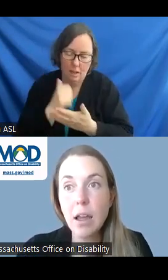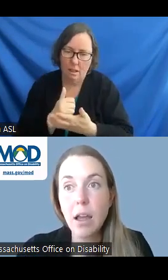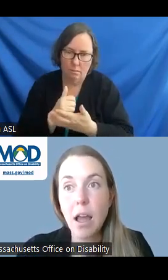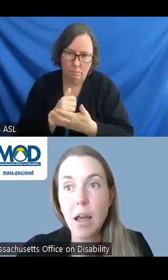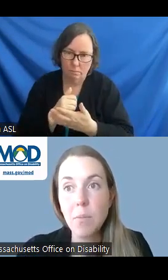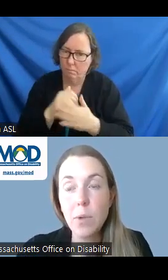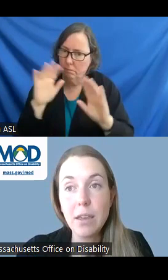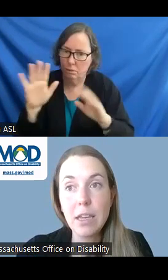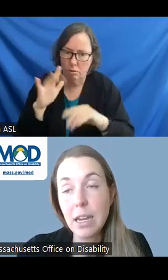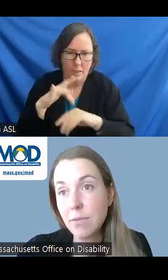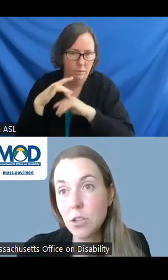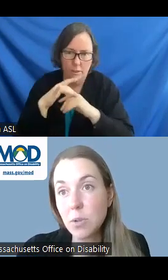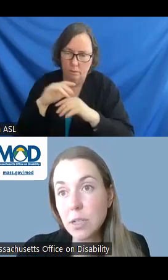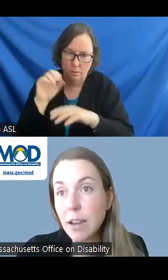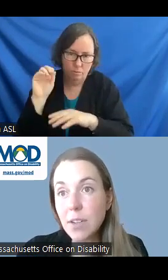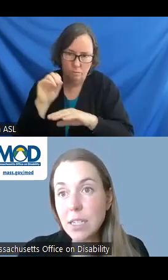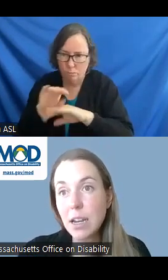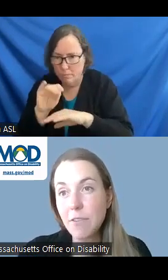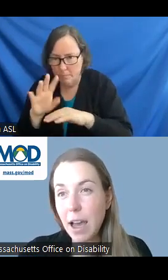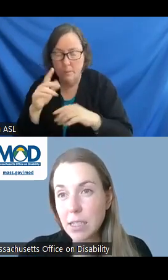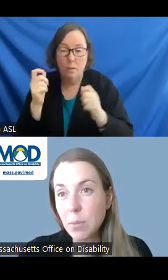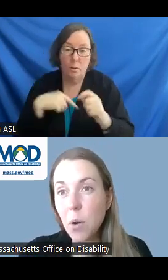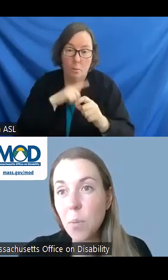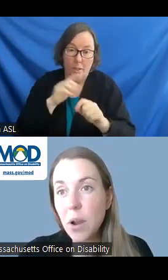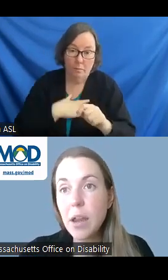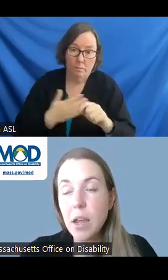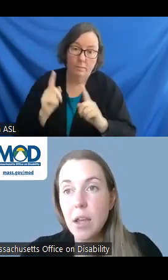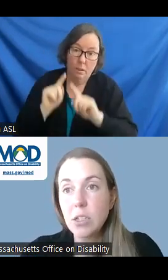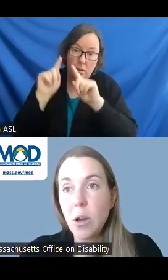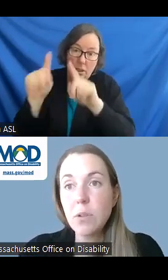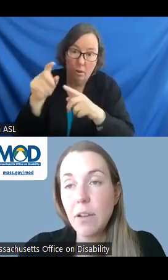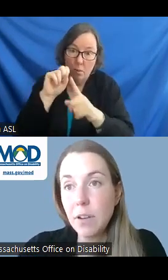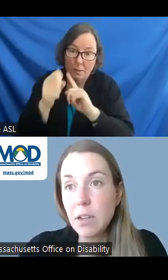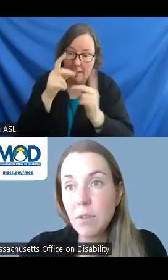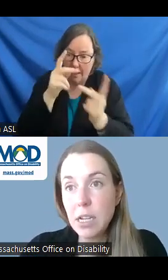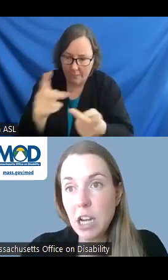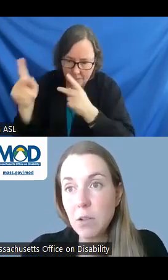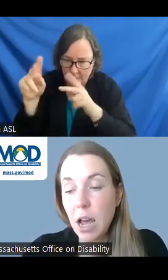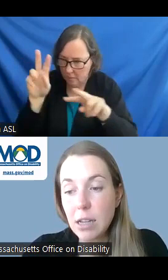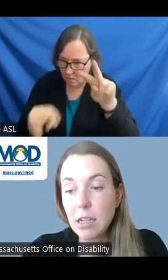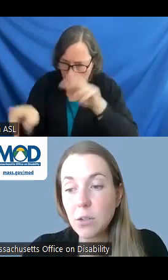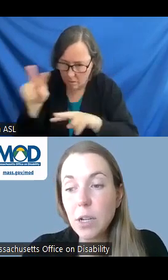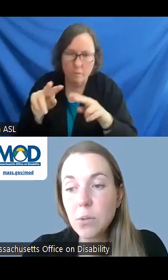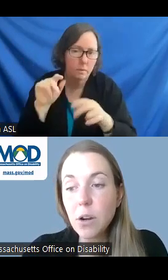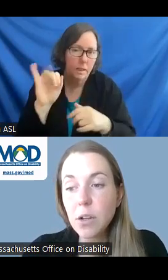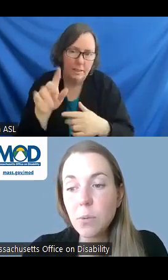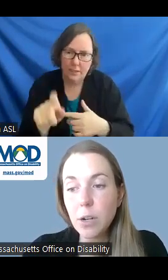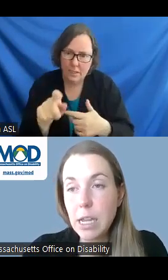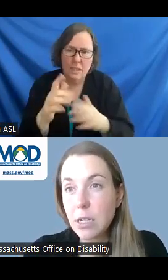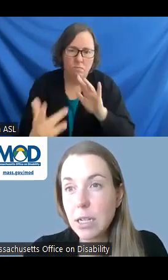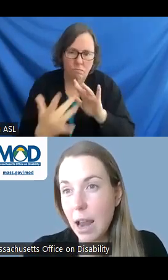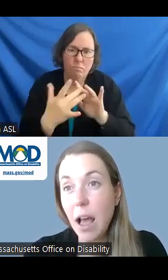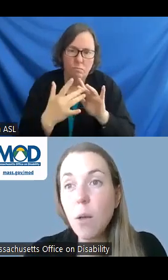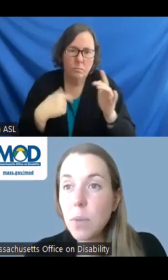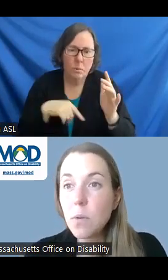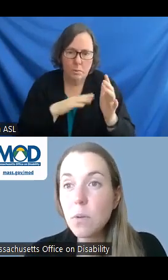that. We can even do a site visit if that's appropriate. So definitely reach out to us as a resource. We're